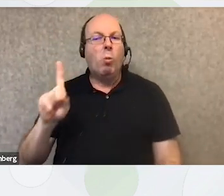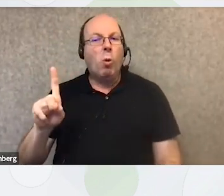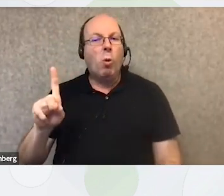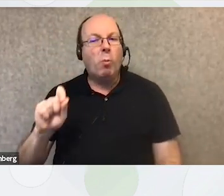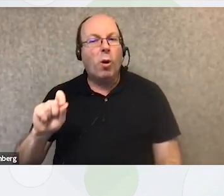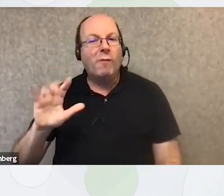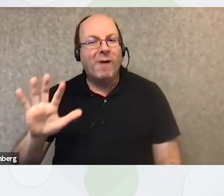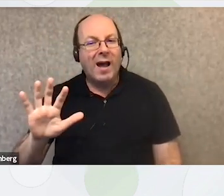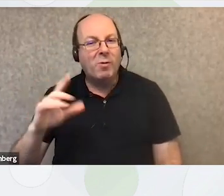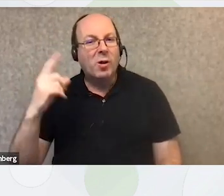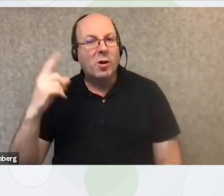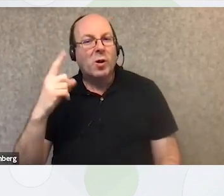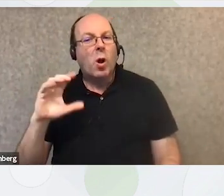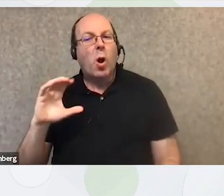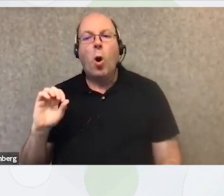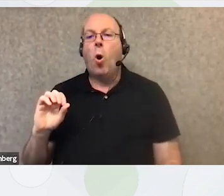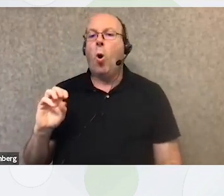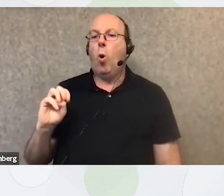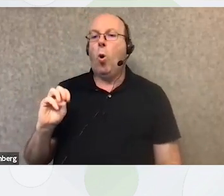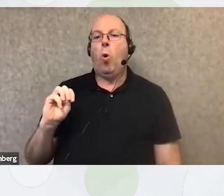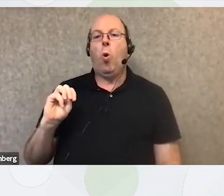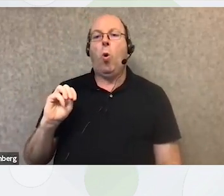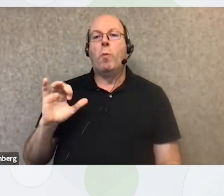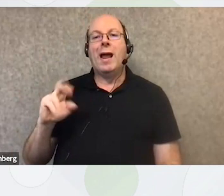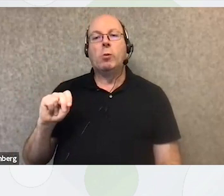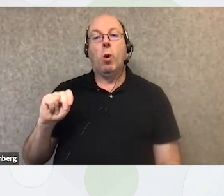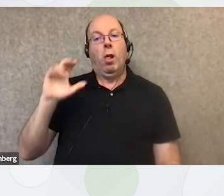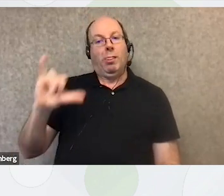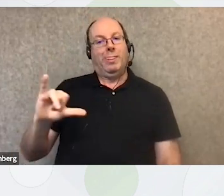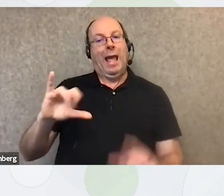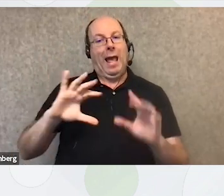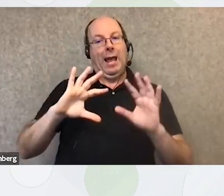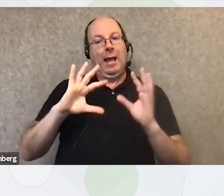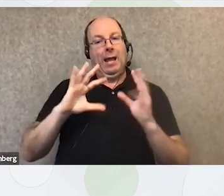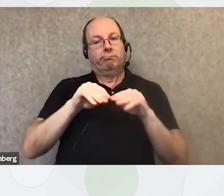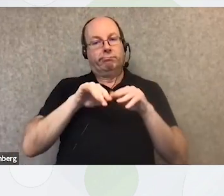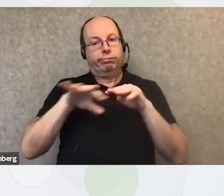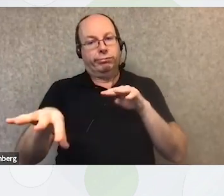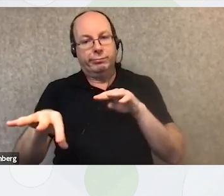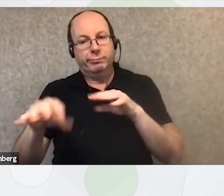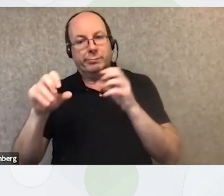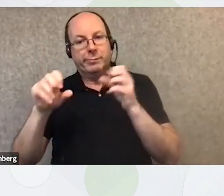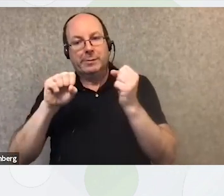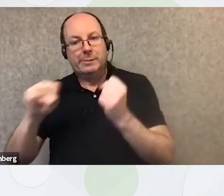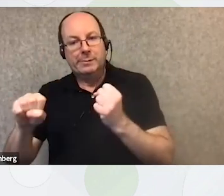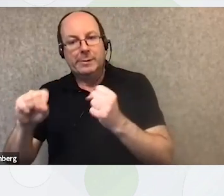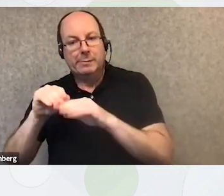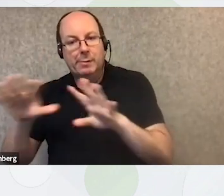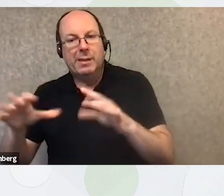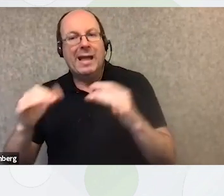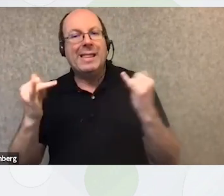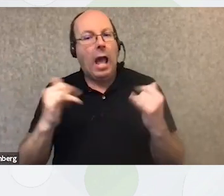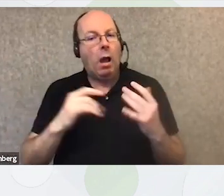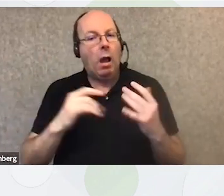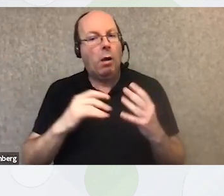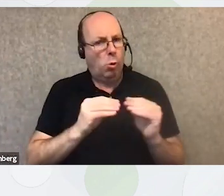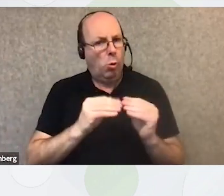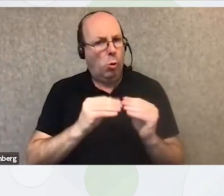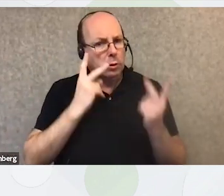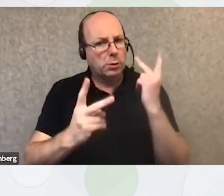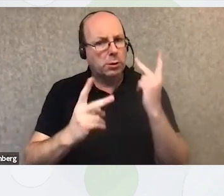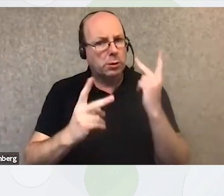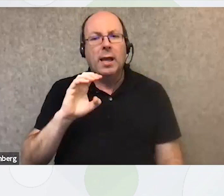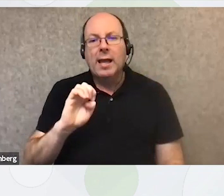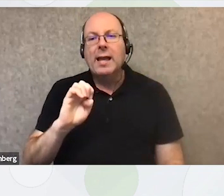XBB.1.5 or one of the Omicron group variants being predominant. And now what we're seeing more is this EG5 variant, also very